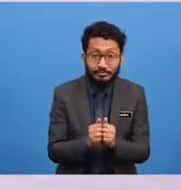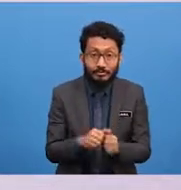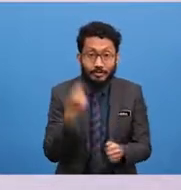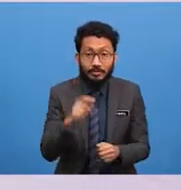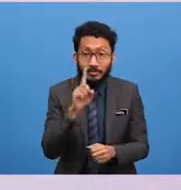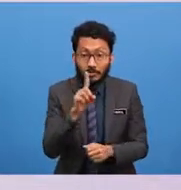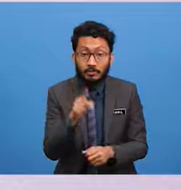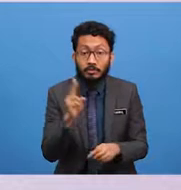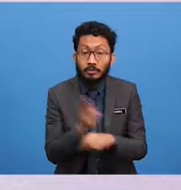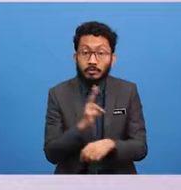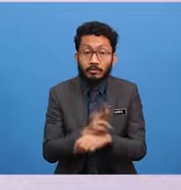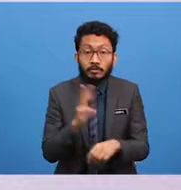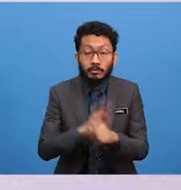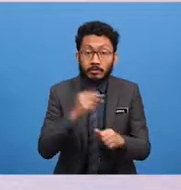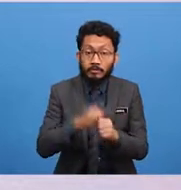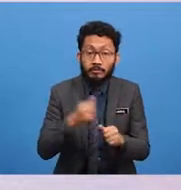school, right?